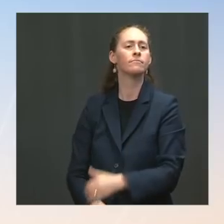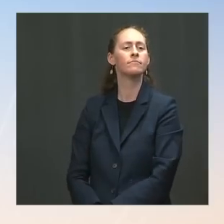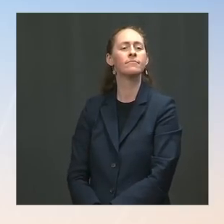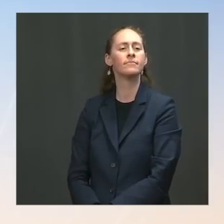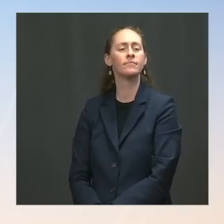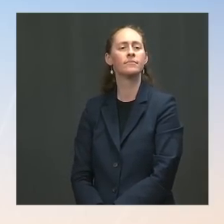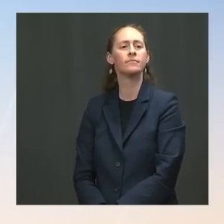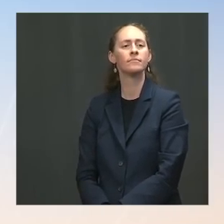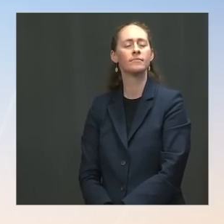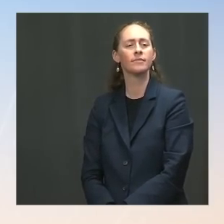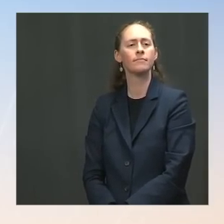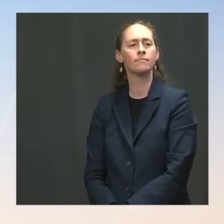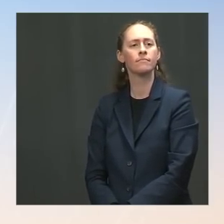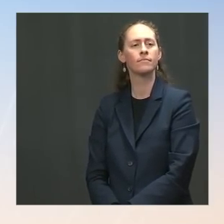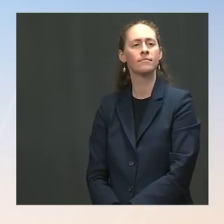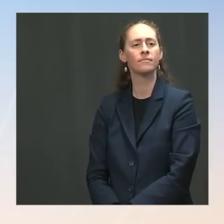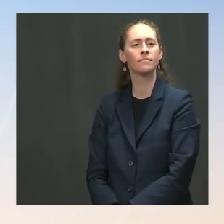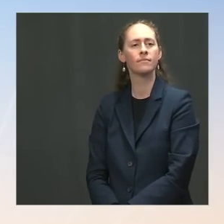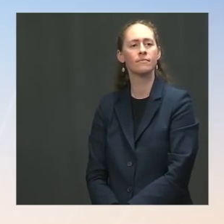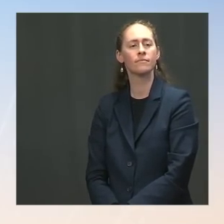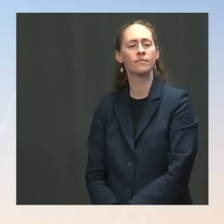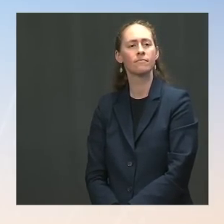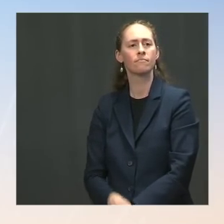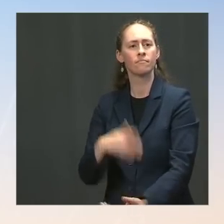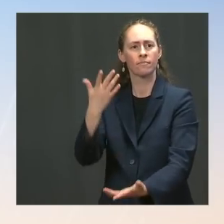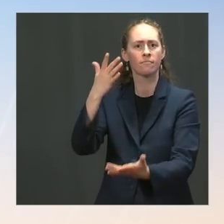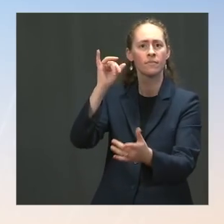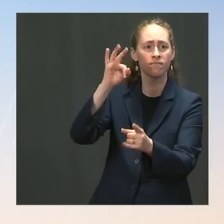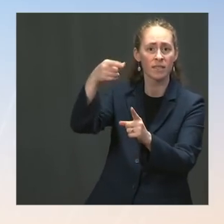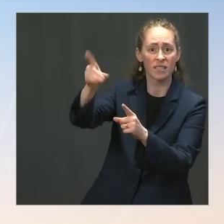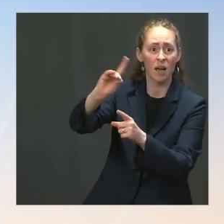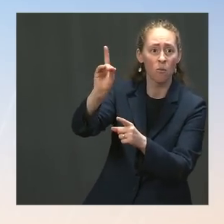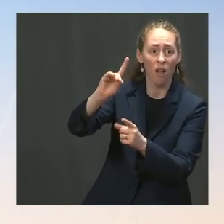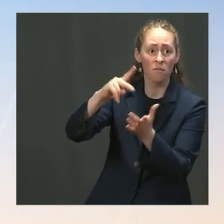big Democratic message ahead of the midterms? It does not appear to